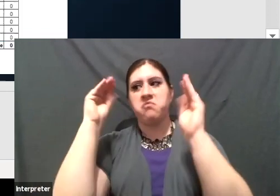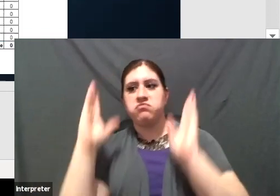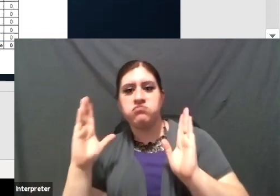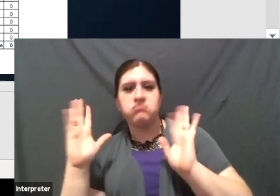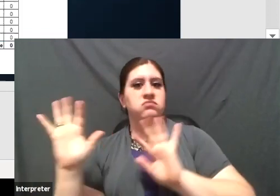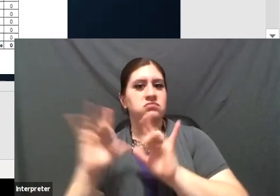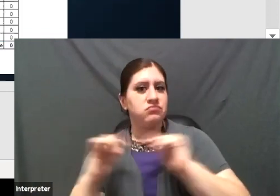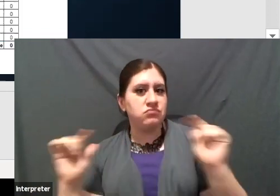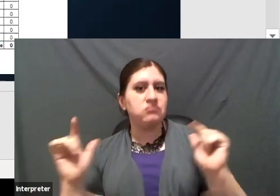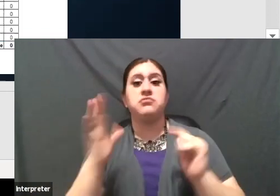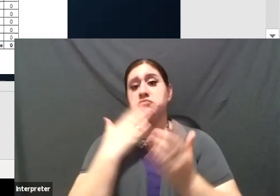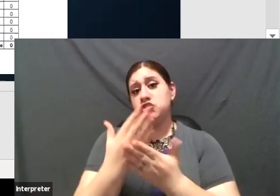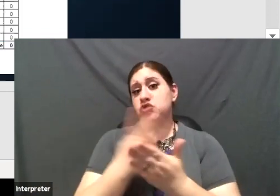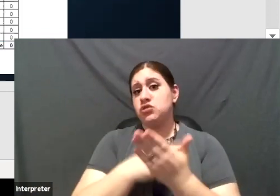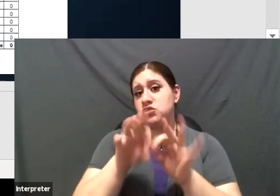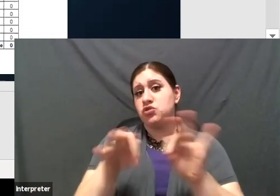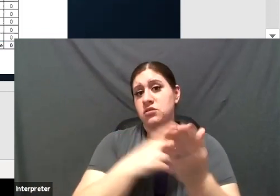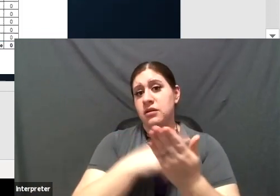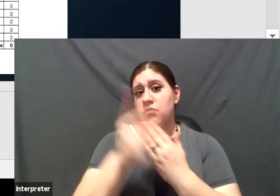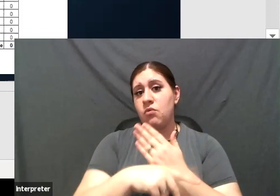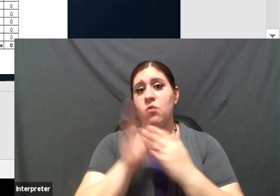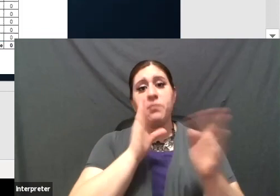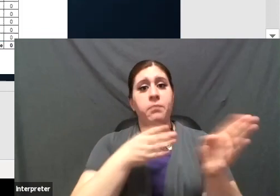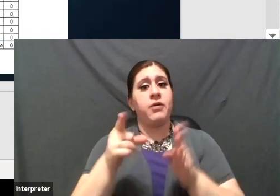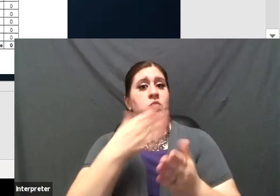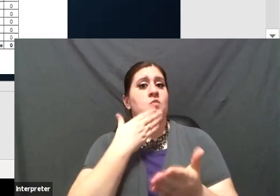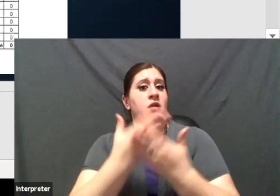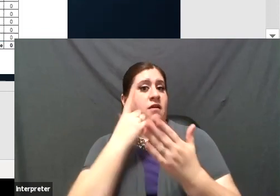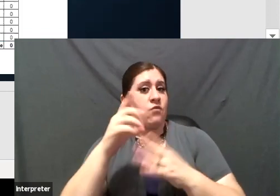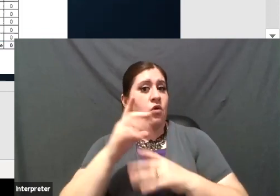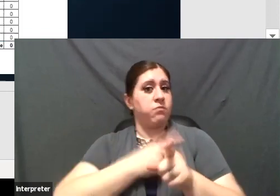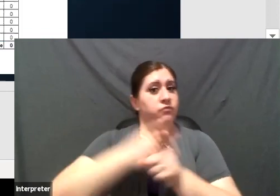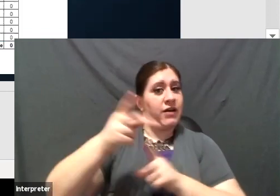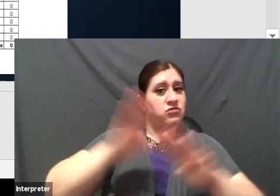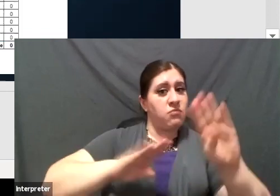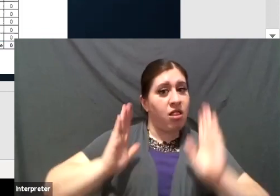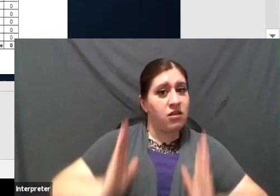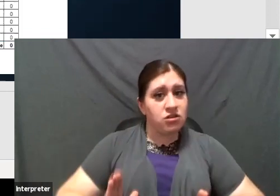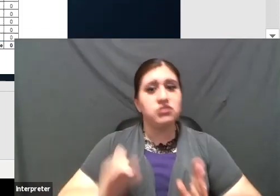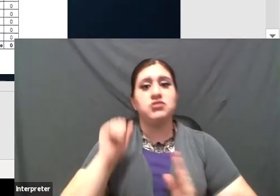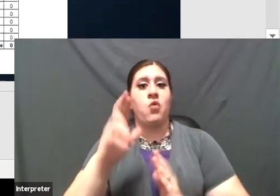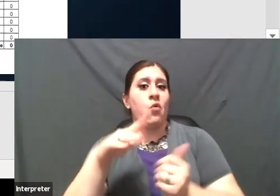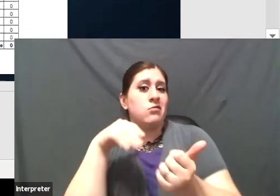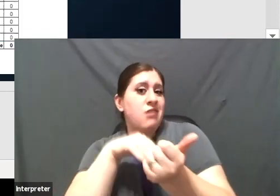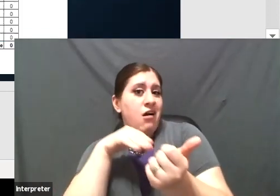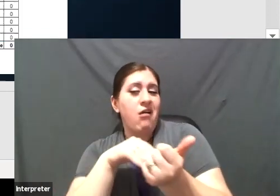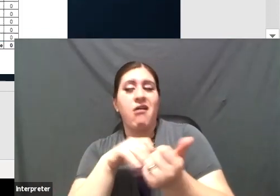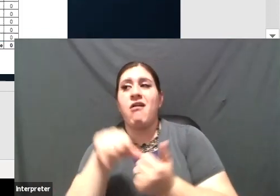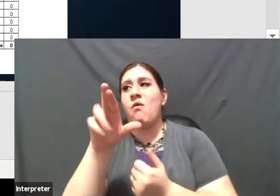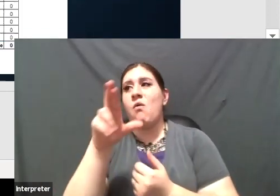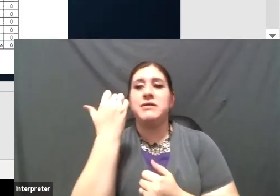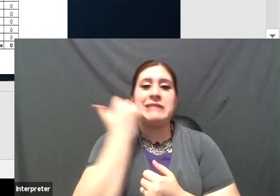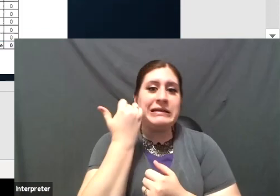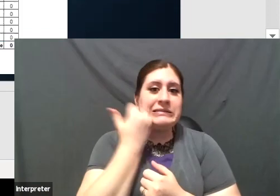will prepare you well to be a professional biologist, or to be a doctor, or to be a dentist,